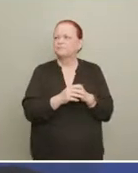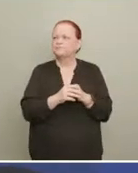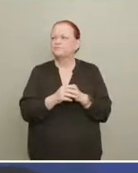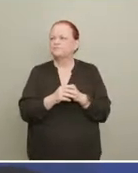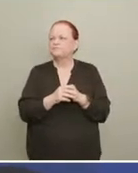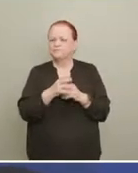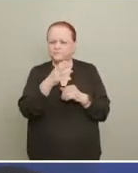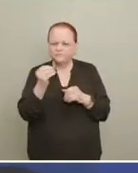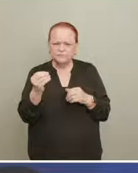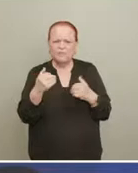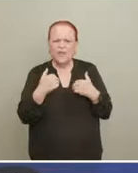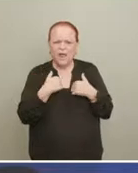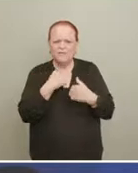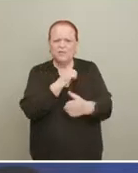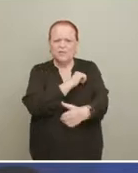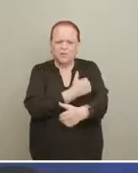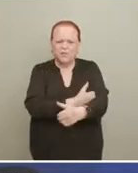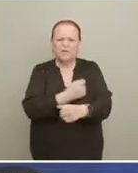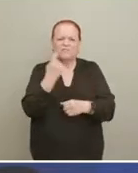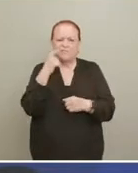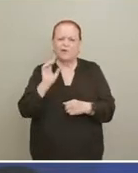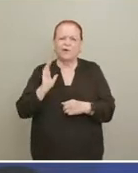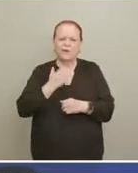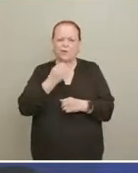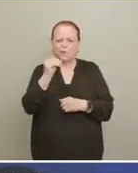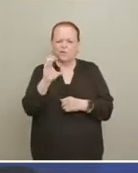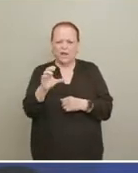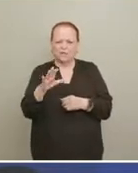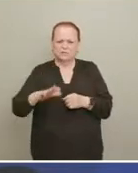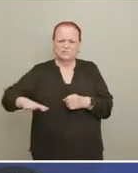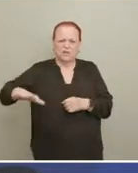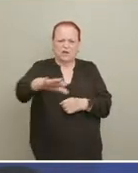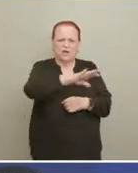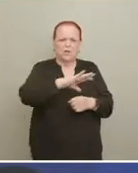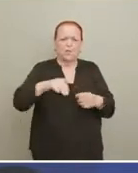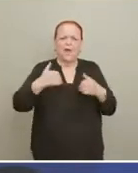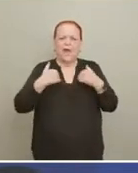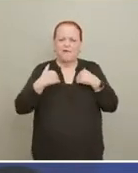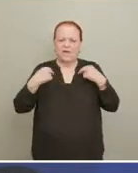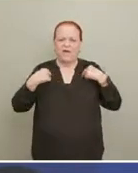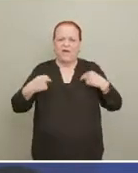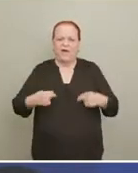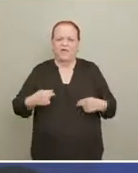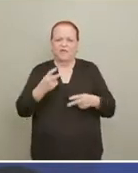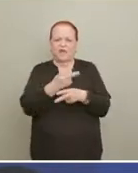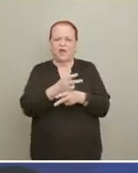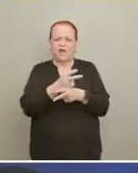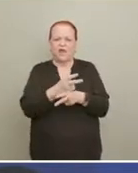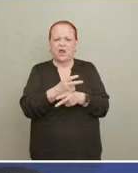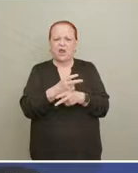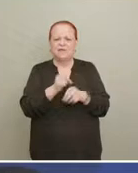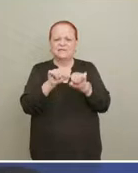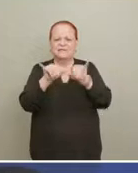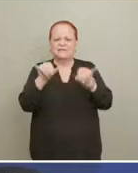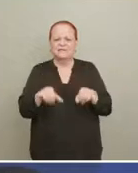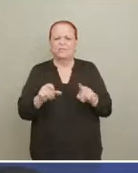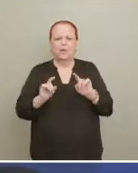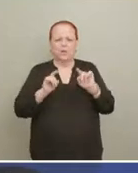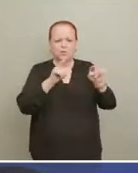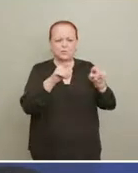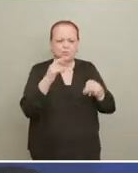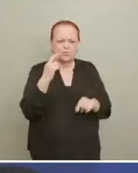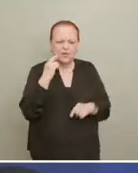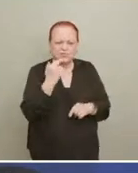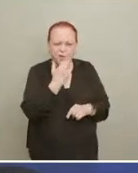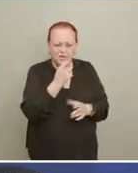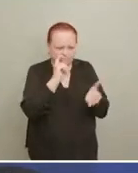county territories. So we do have a health care inspection system that checks on restaurants and that sort of thing.